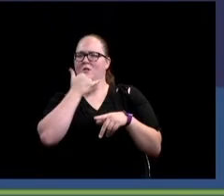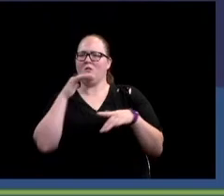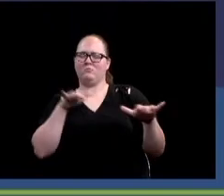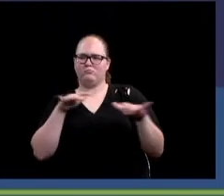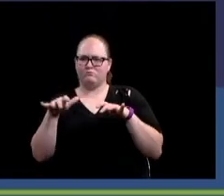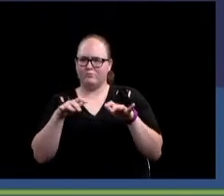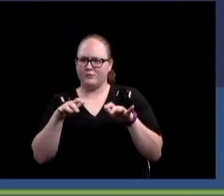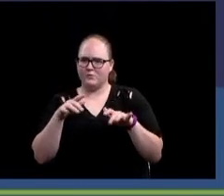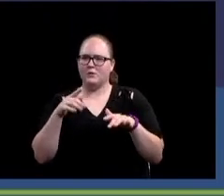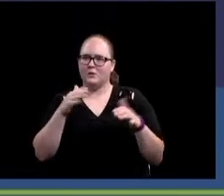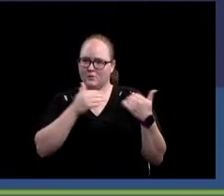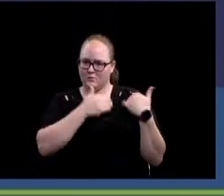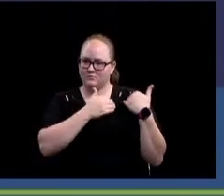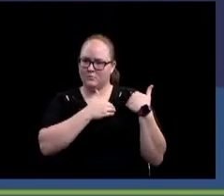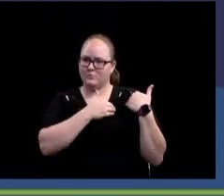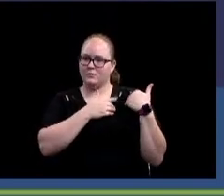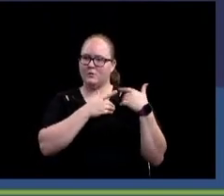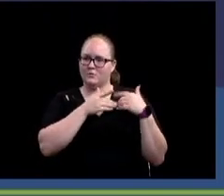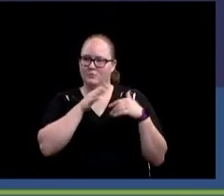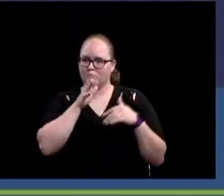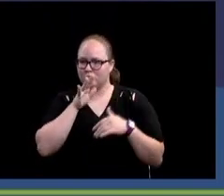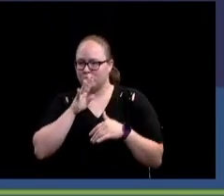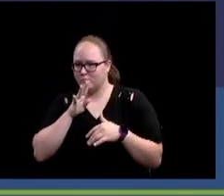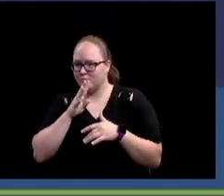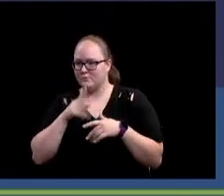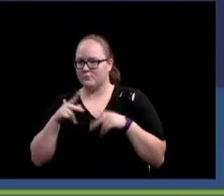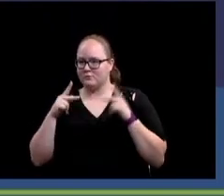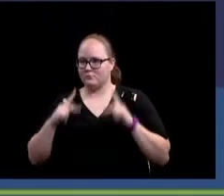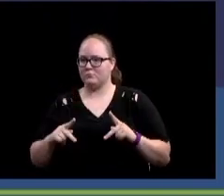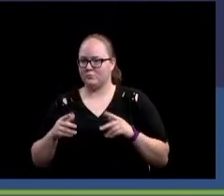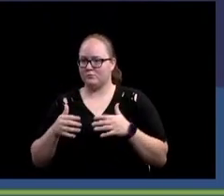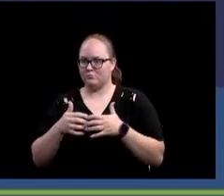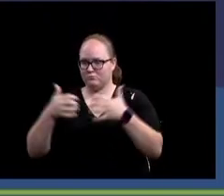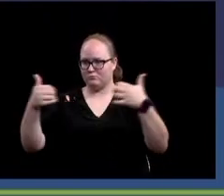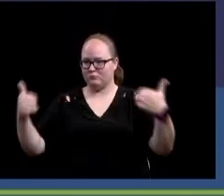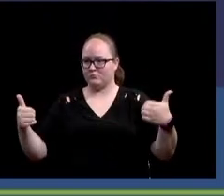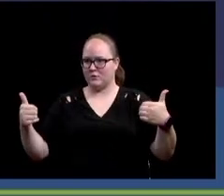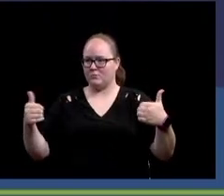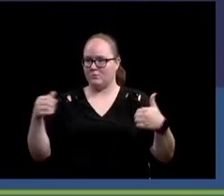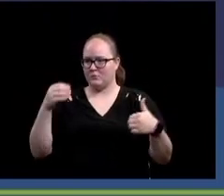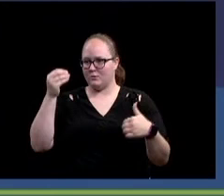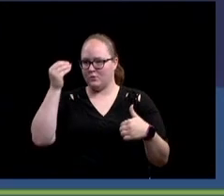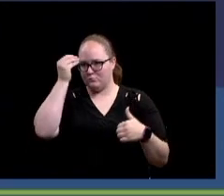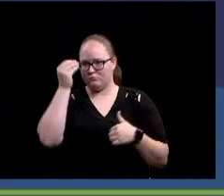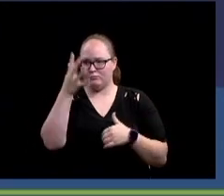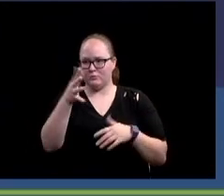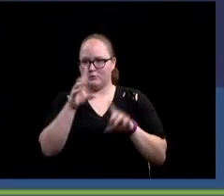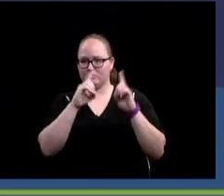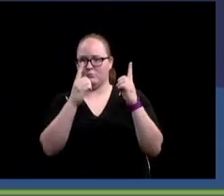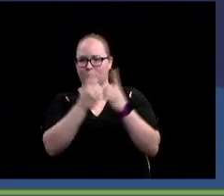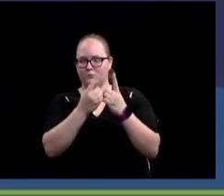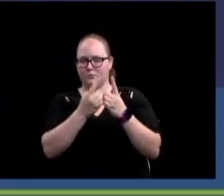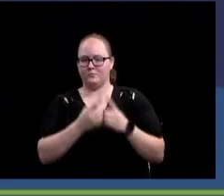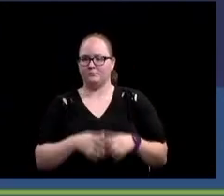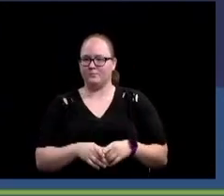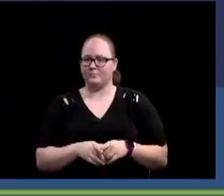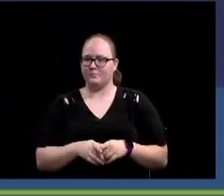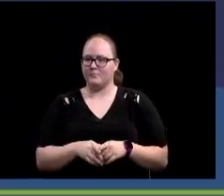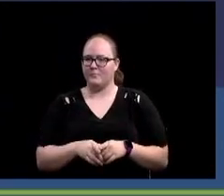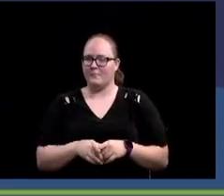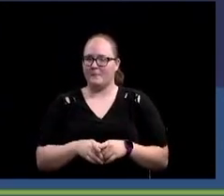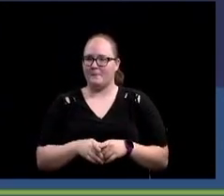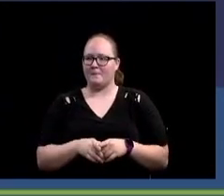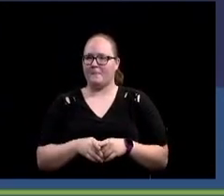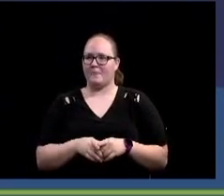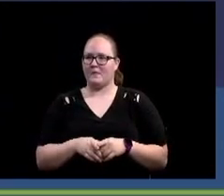and must immediately report that to the department. A ban on shooting at moving vehicles. Shooting at vehicles is not